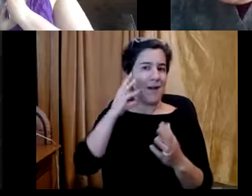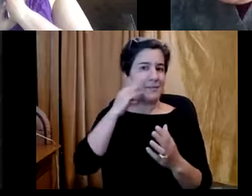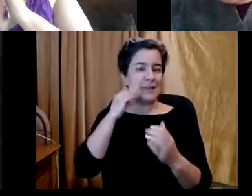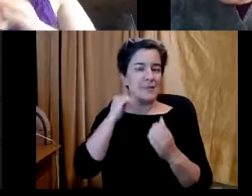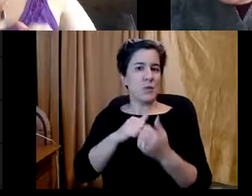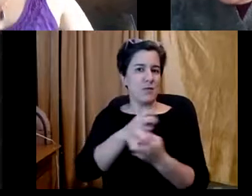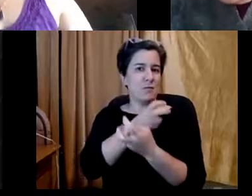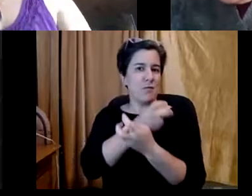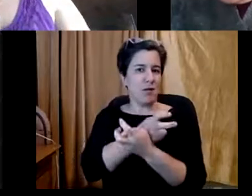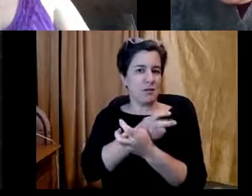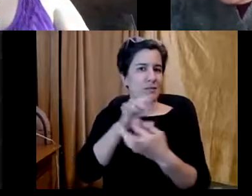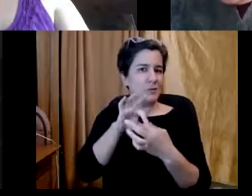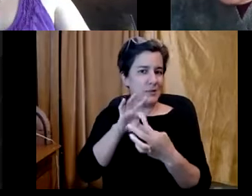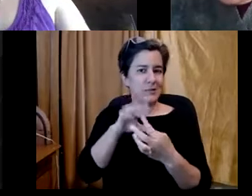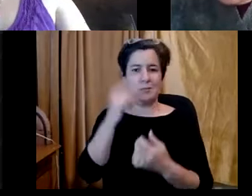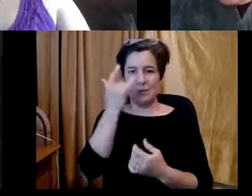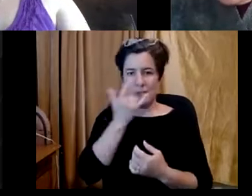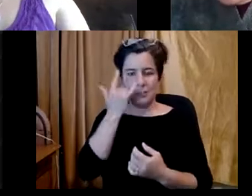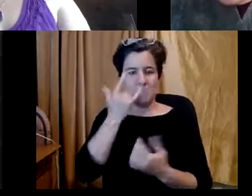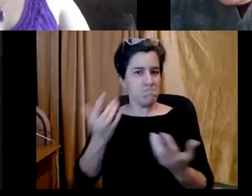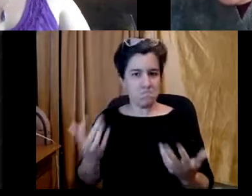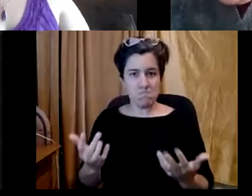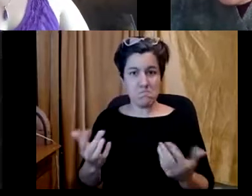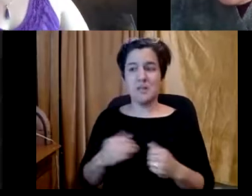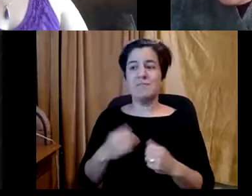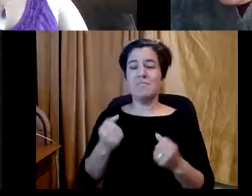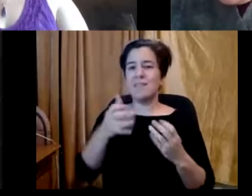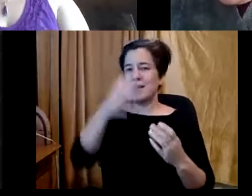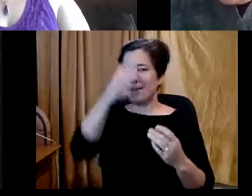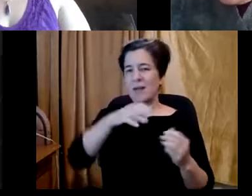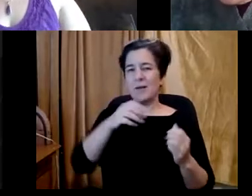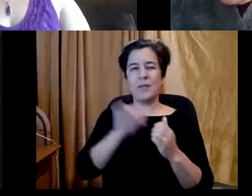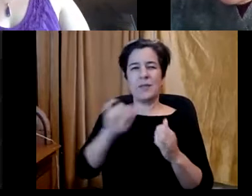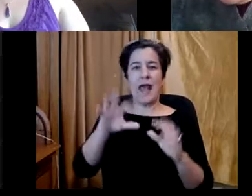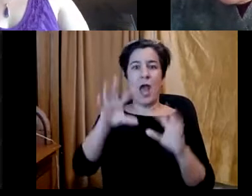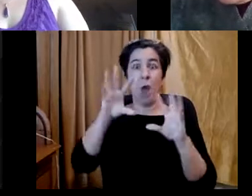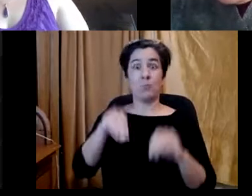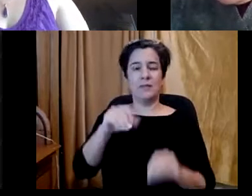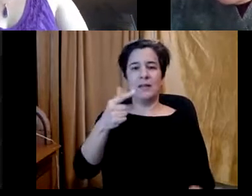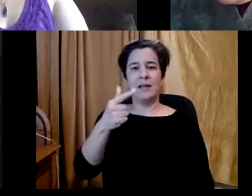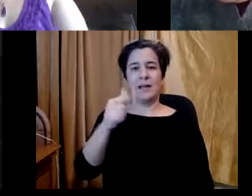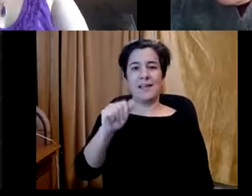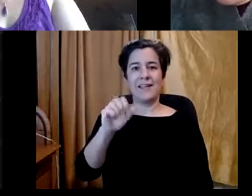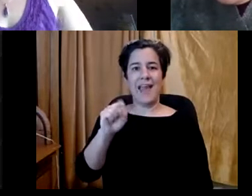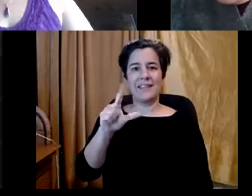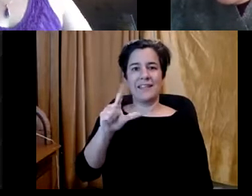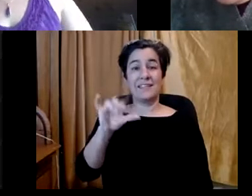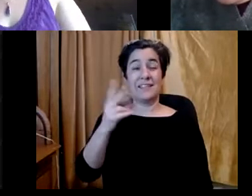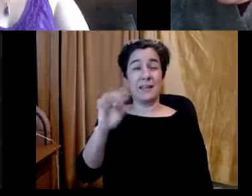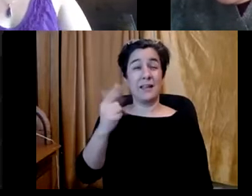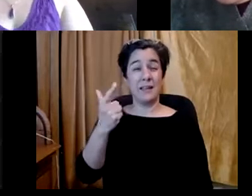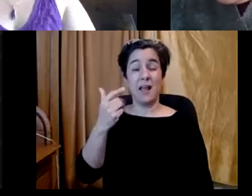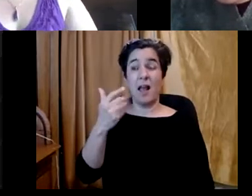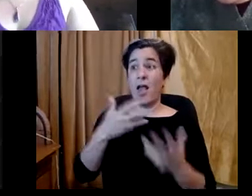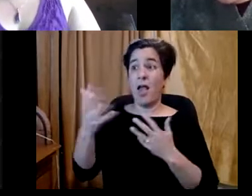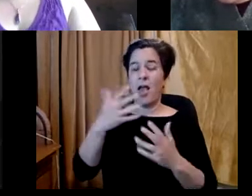have had many men with the gaslighting thing, which I think is just as bad, where, you know, they try